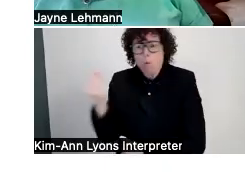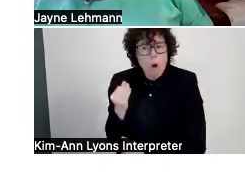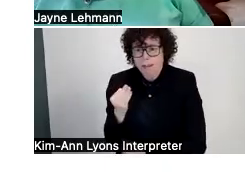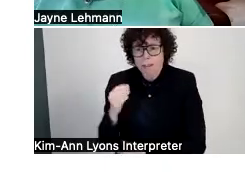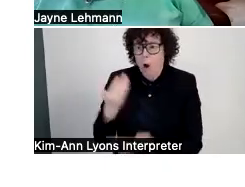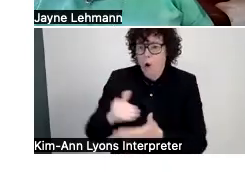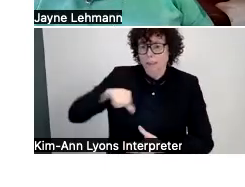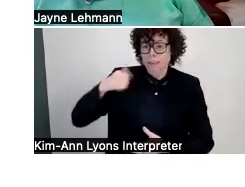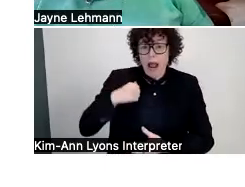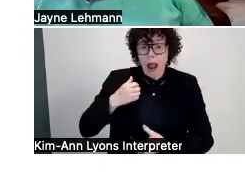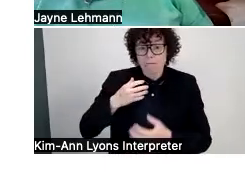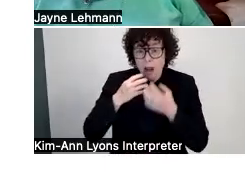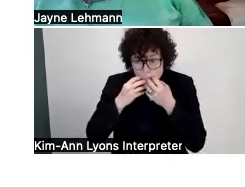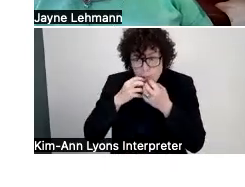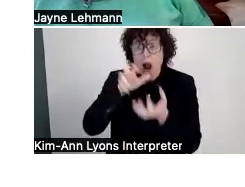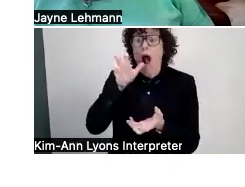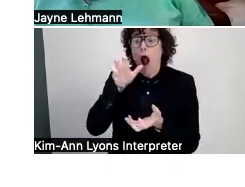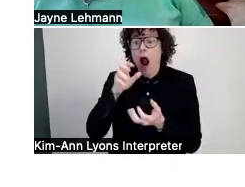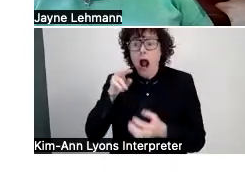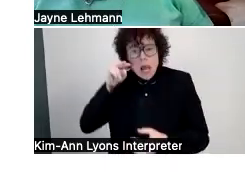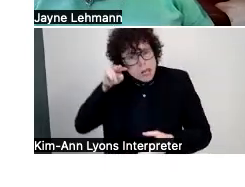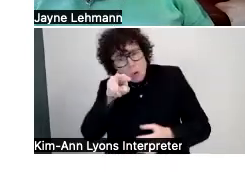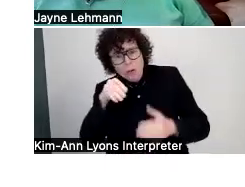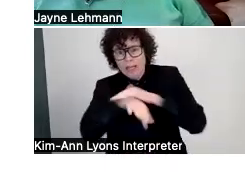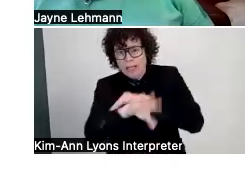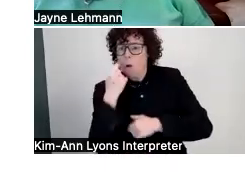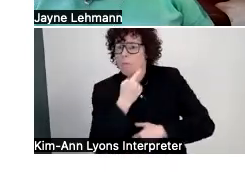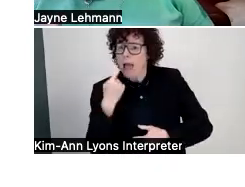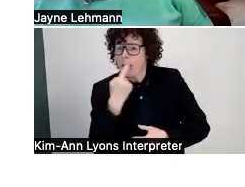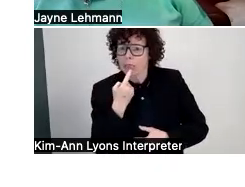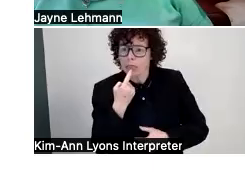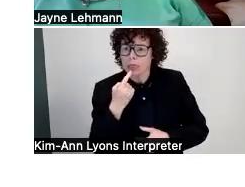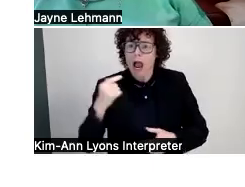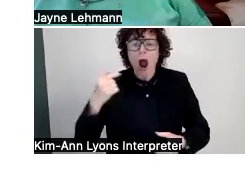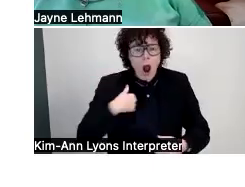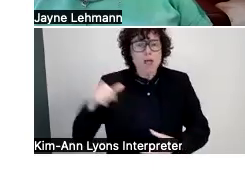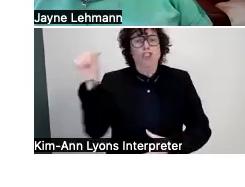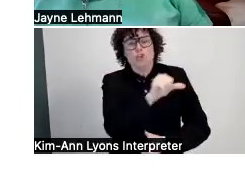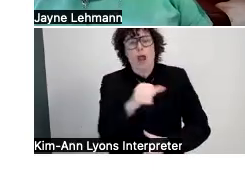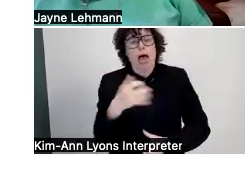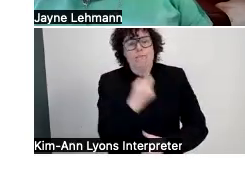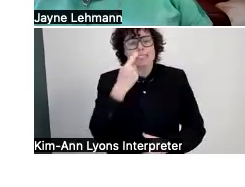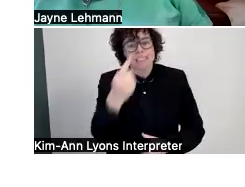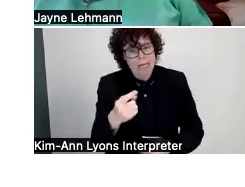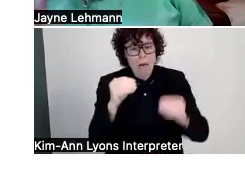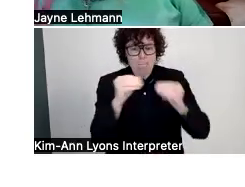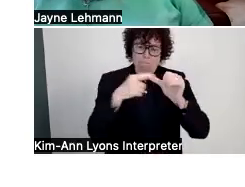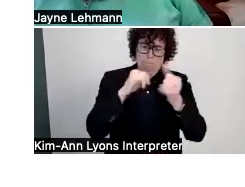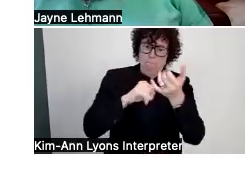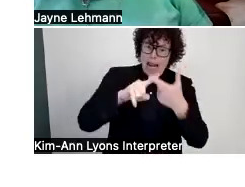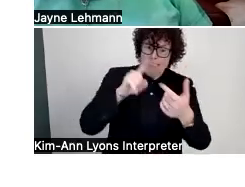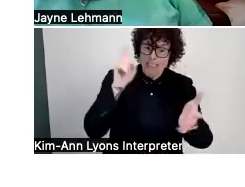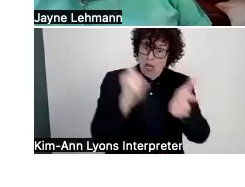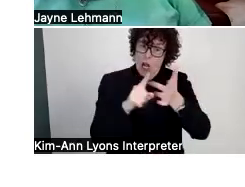I wish I could have said to the doctor now, her baseline was that her tongue was fine because they